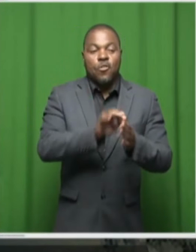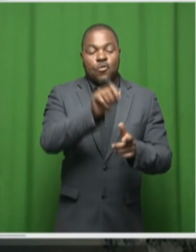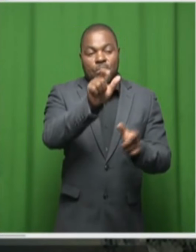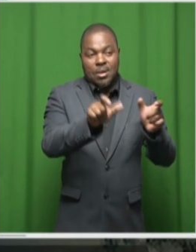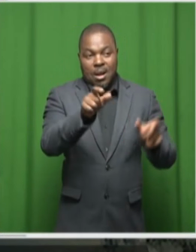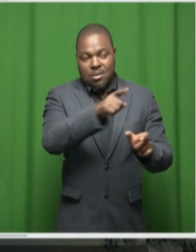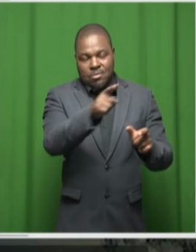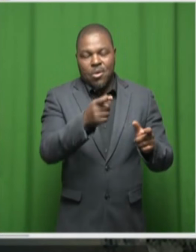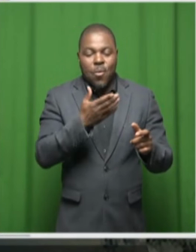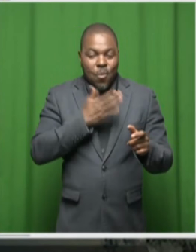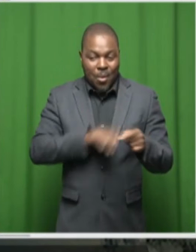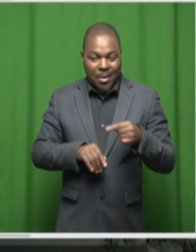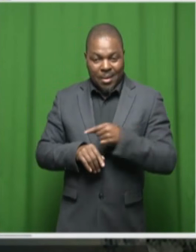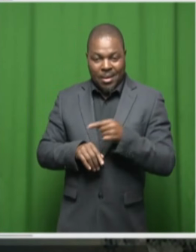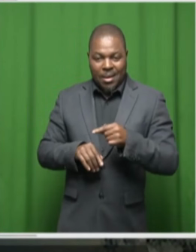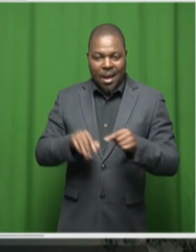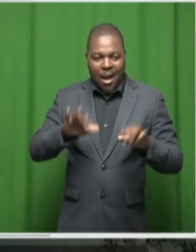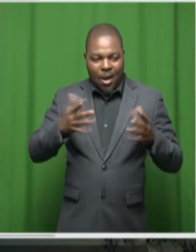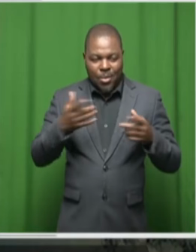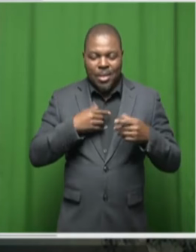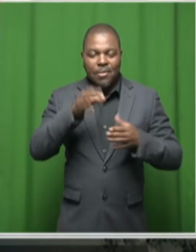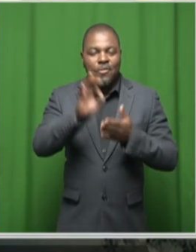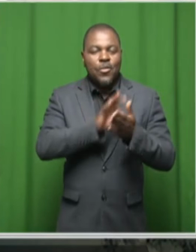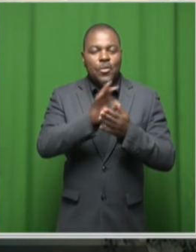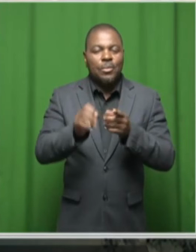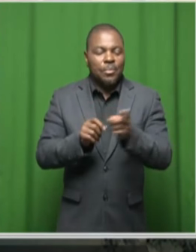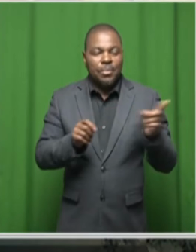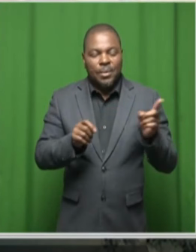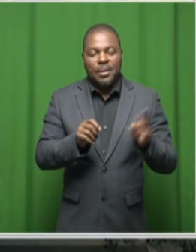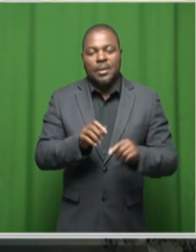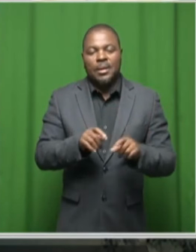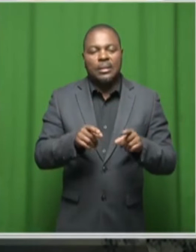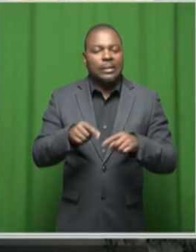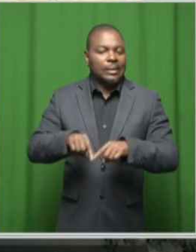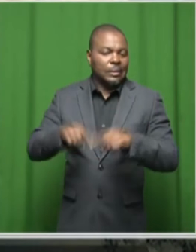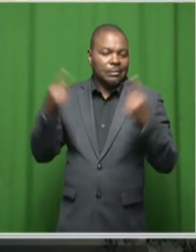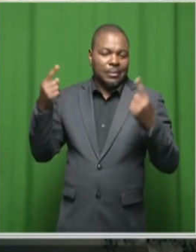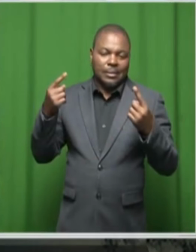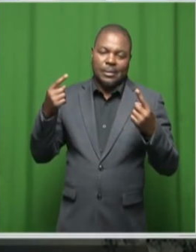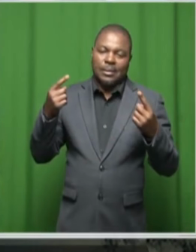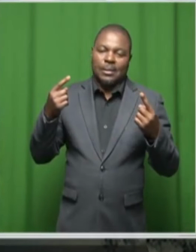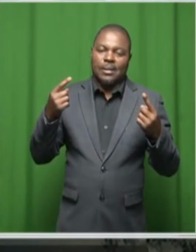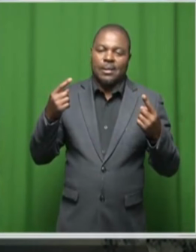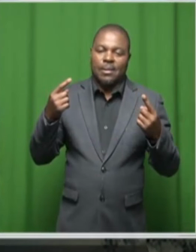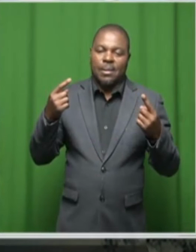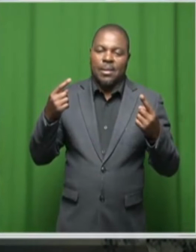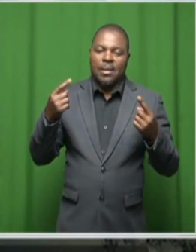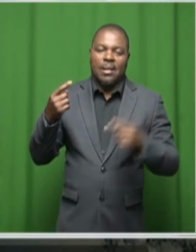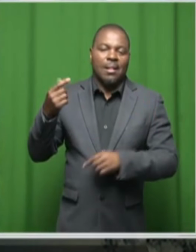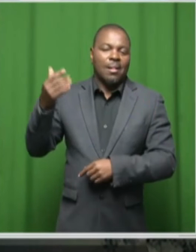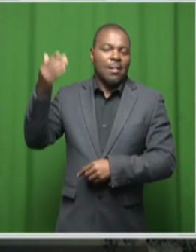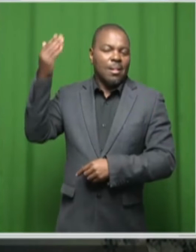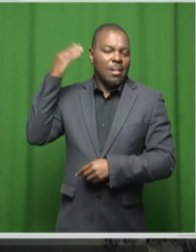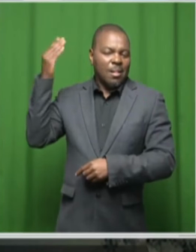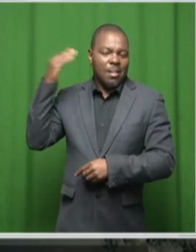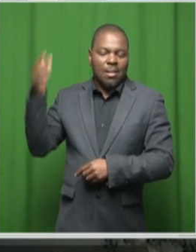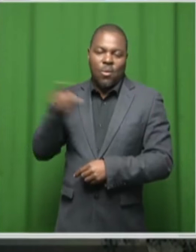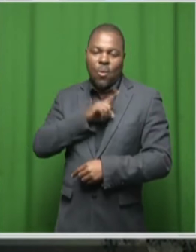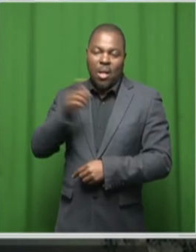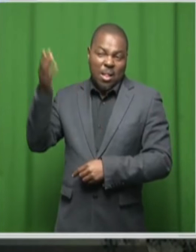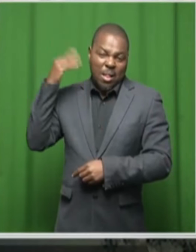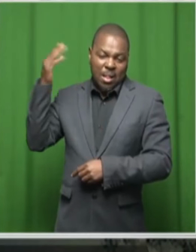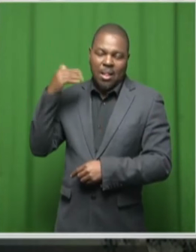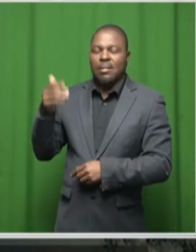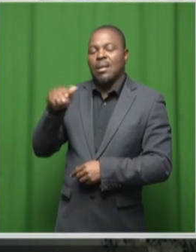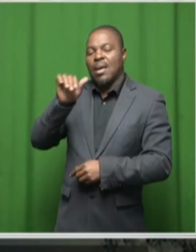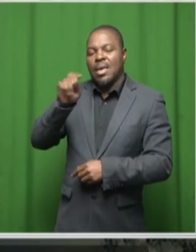wanted in voting the way that they did. So differently to other times where they voted ANC in a